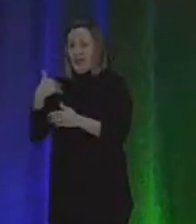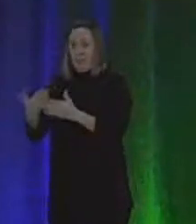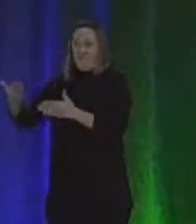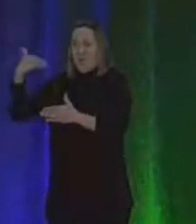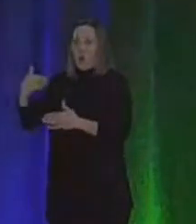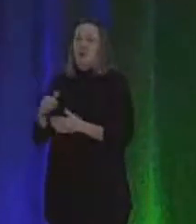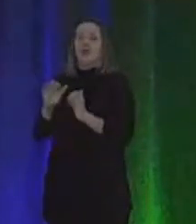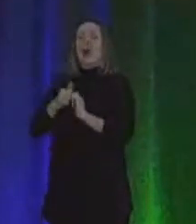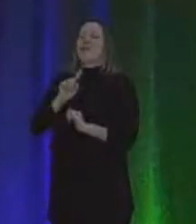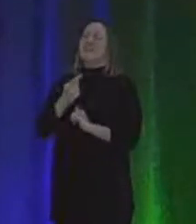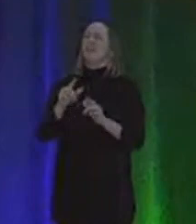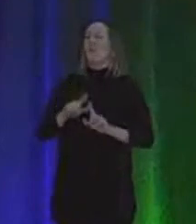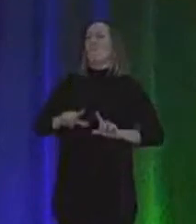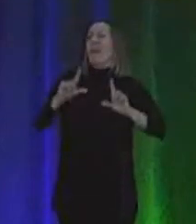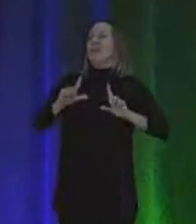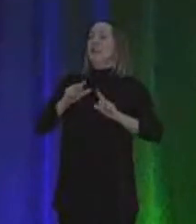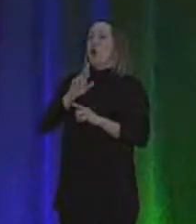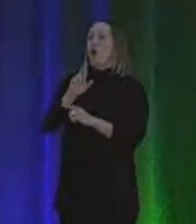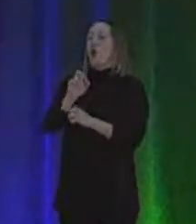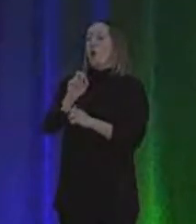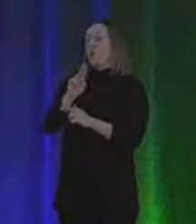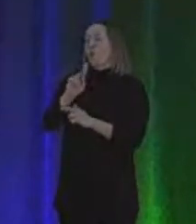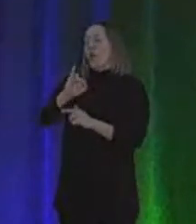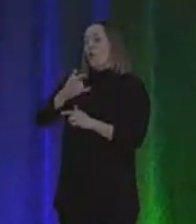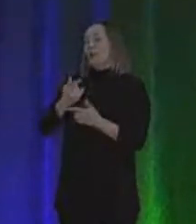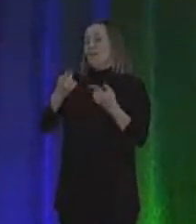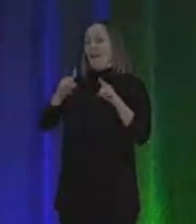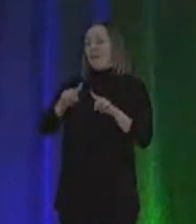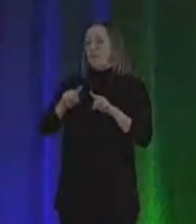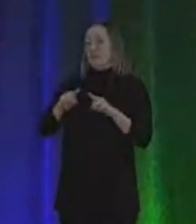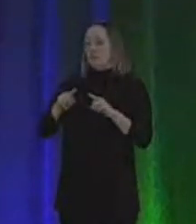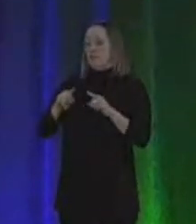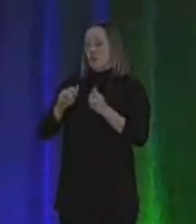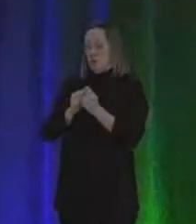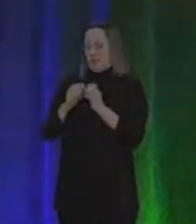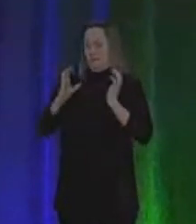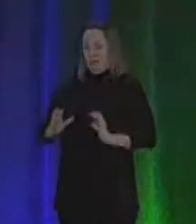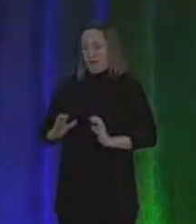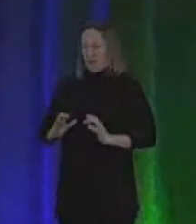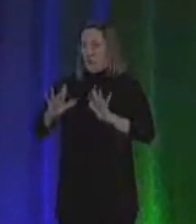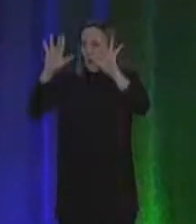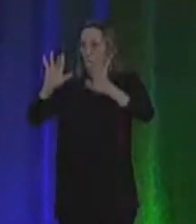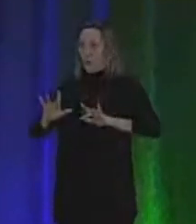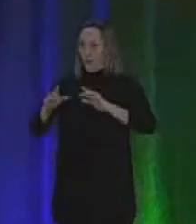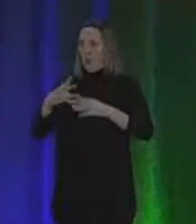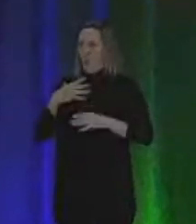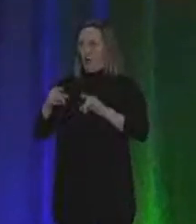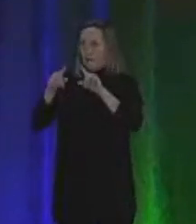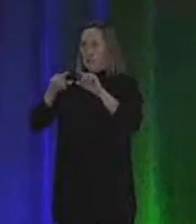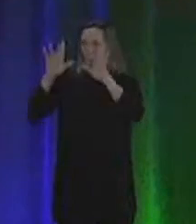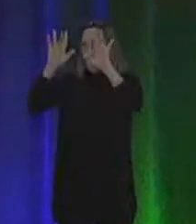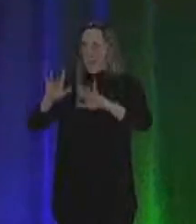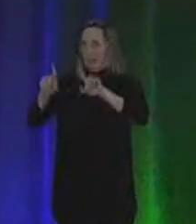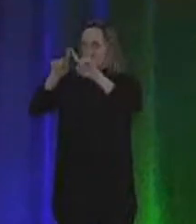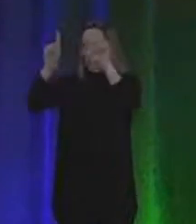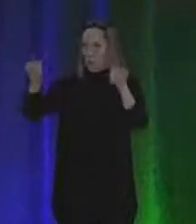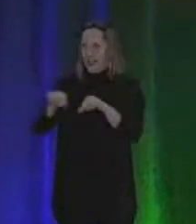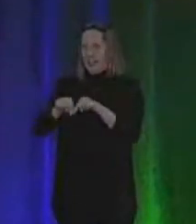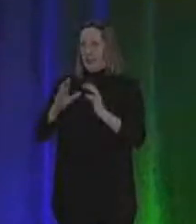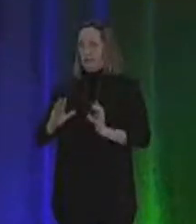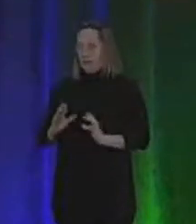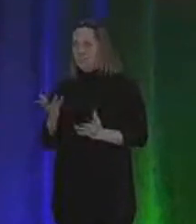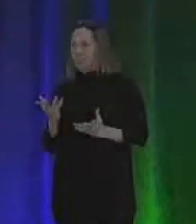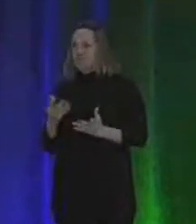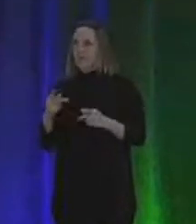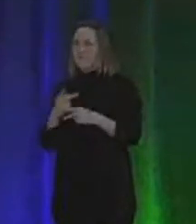applications work is that routing is done entirely on the client. You start off with a blank white screen, and then the client determines, kind of